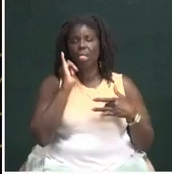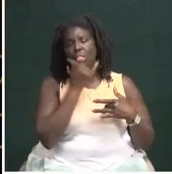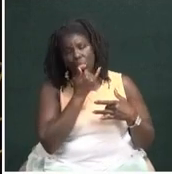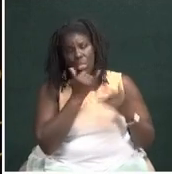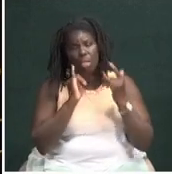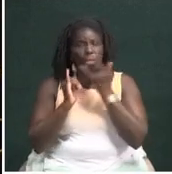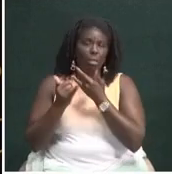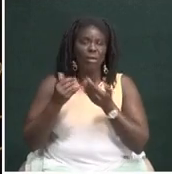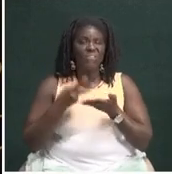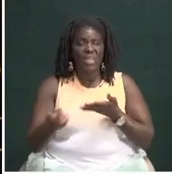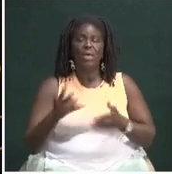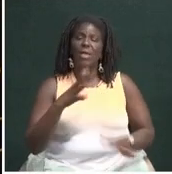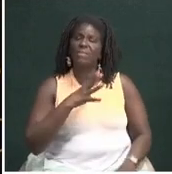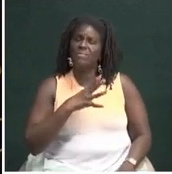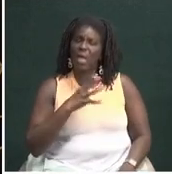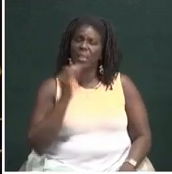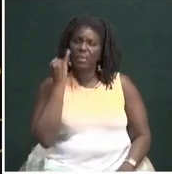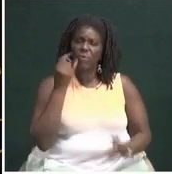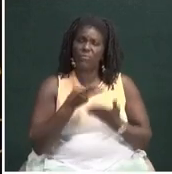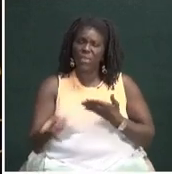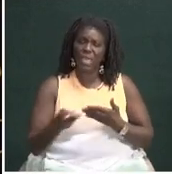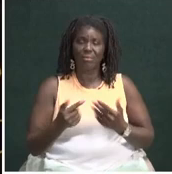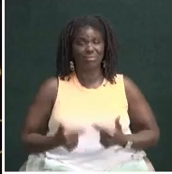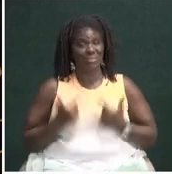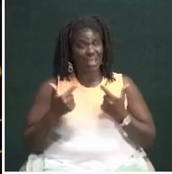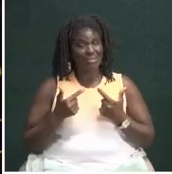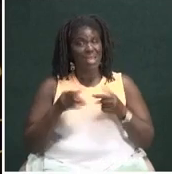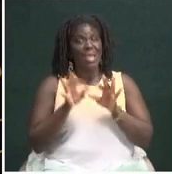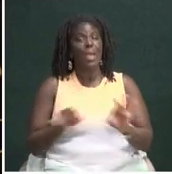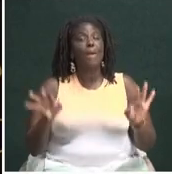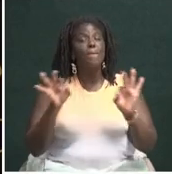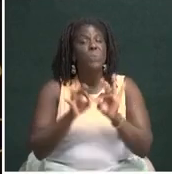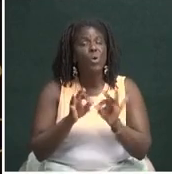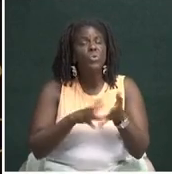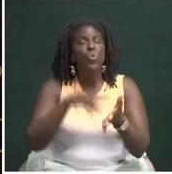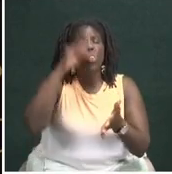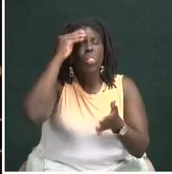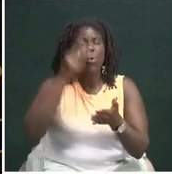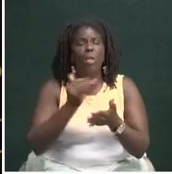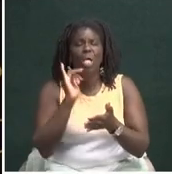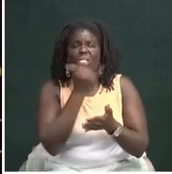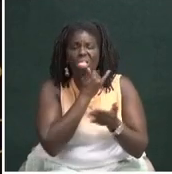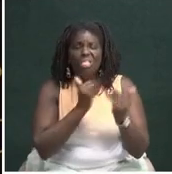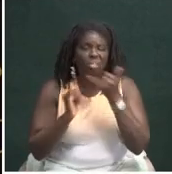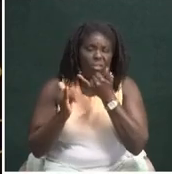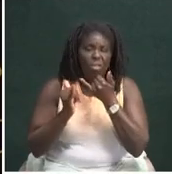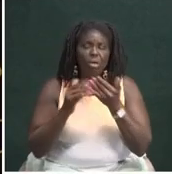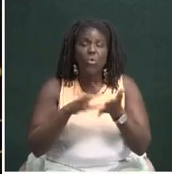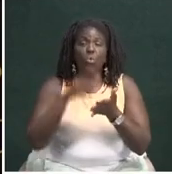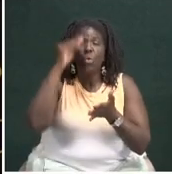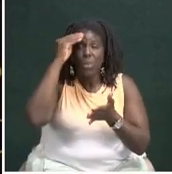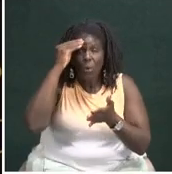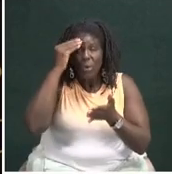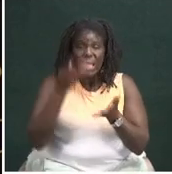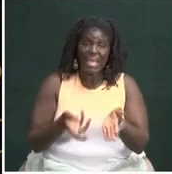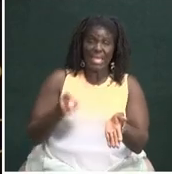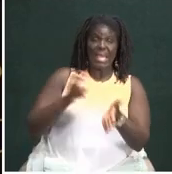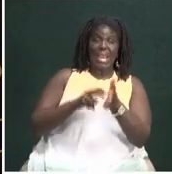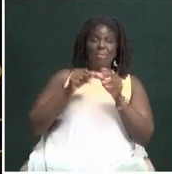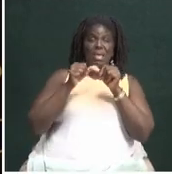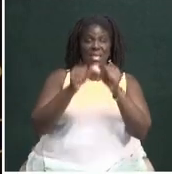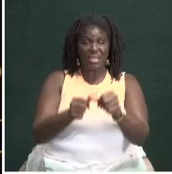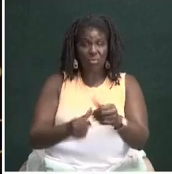is okay to fail in life. What's important is what you learn from it and that you get up and you keep going on to the very